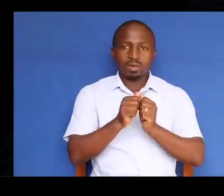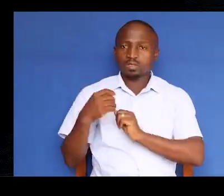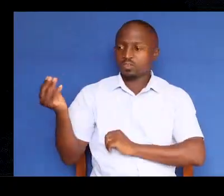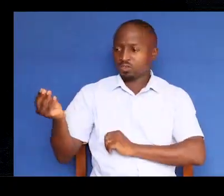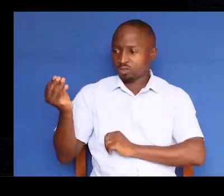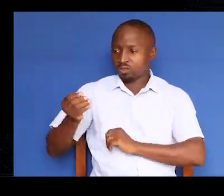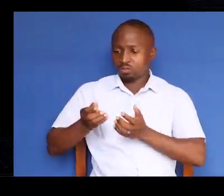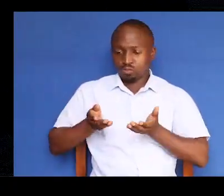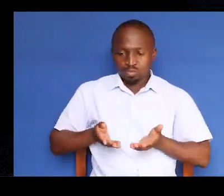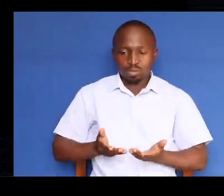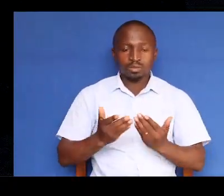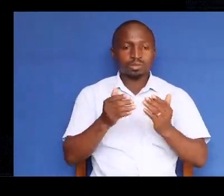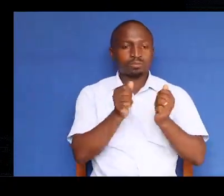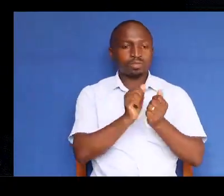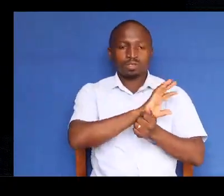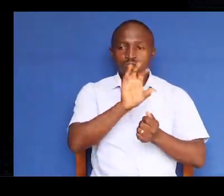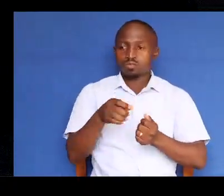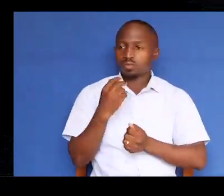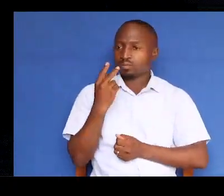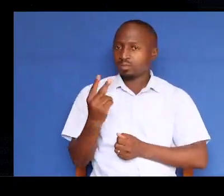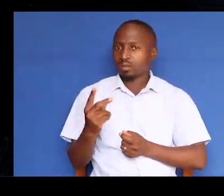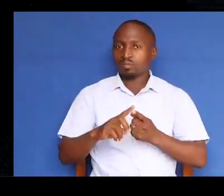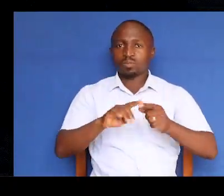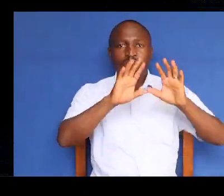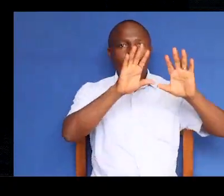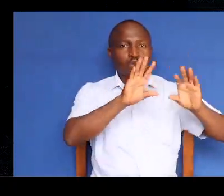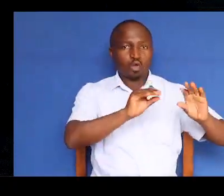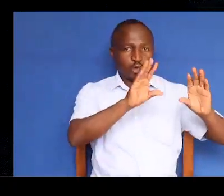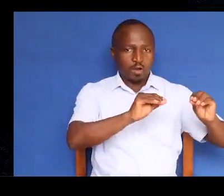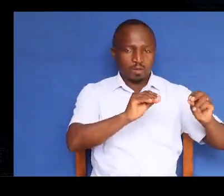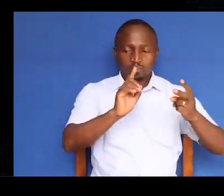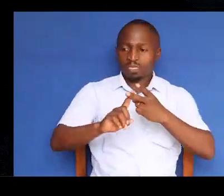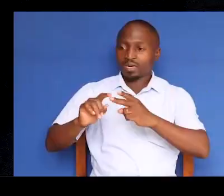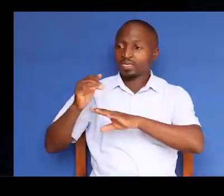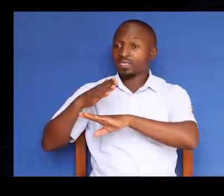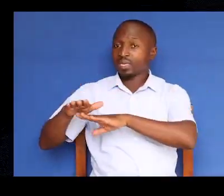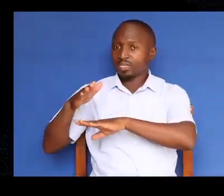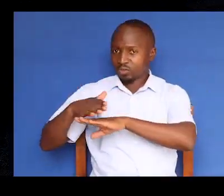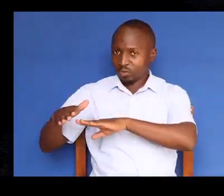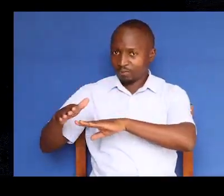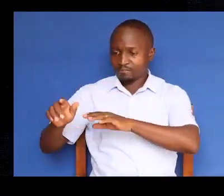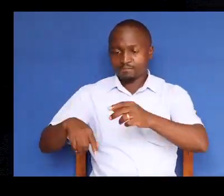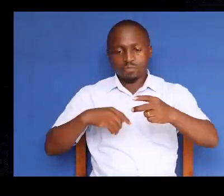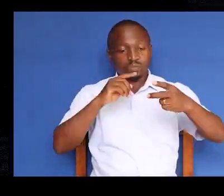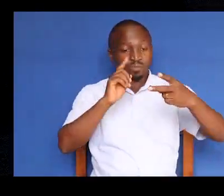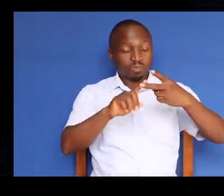to make more production in both items, cotton and sisal. Roman